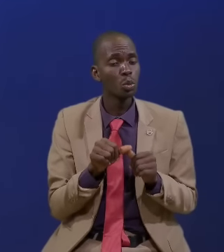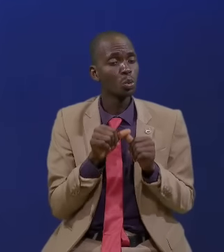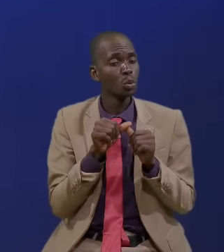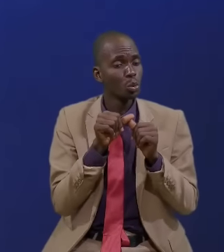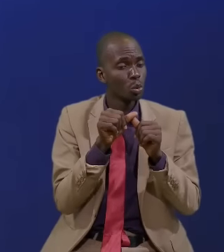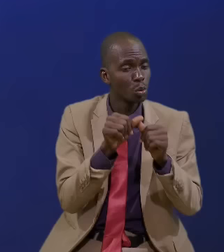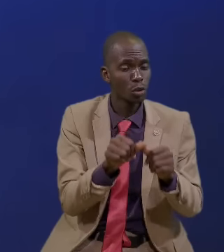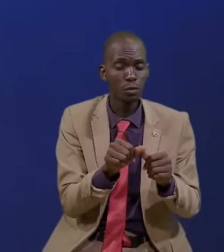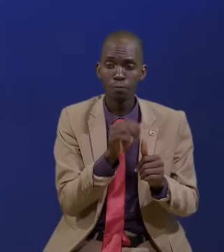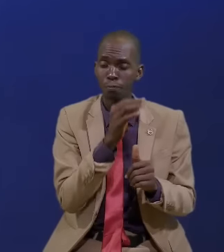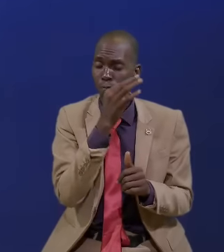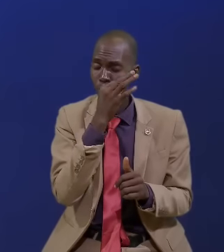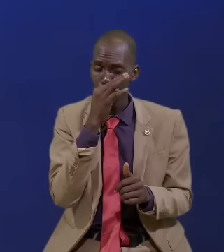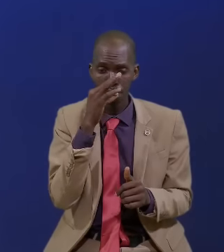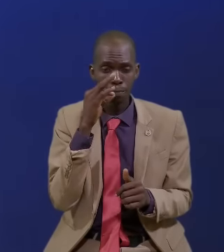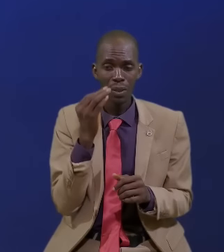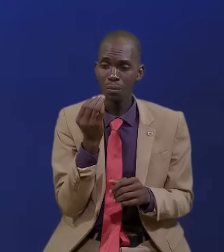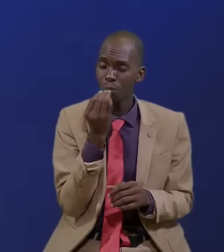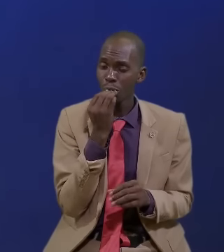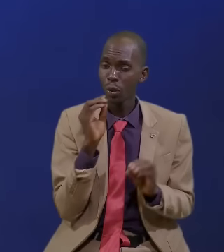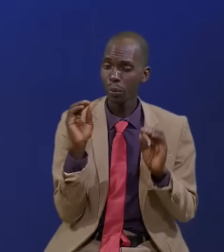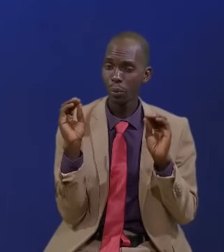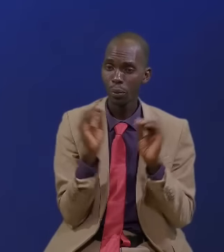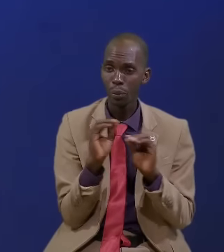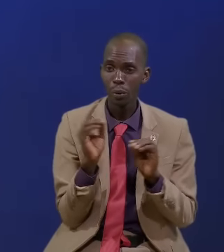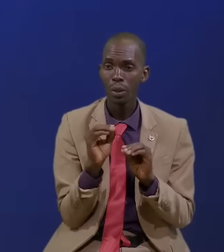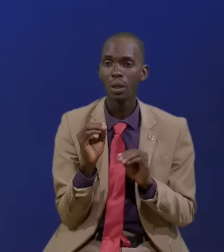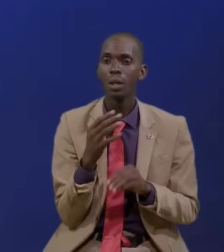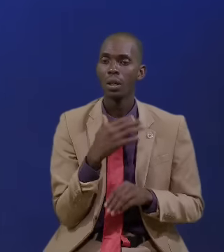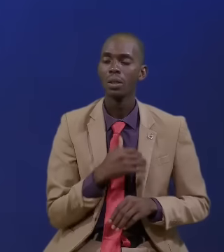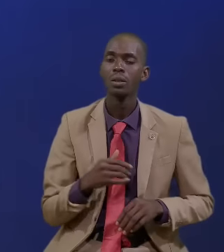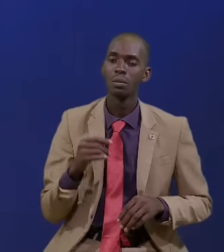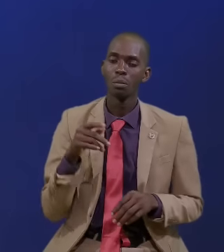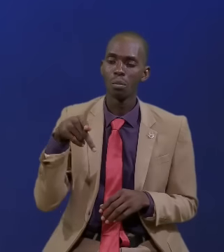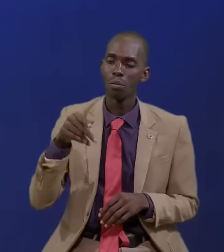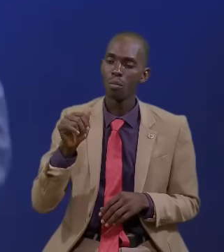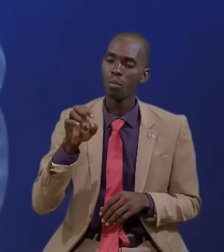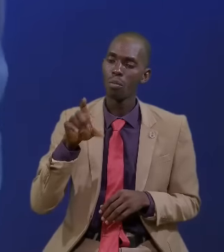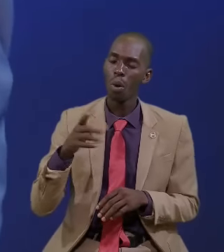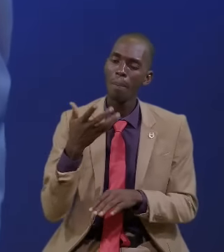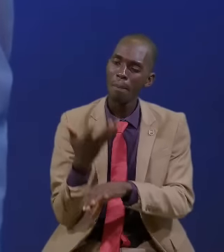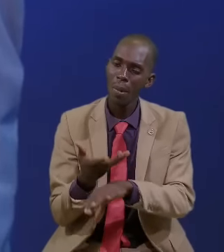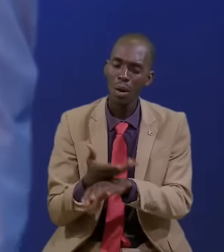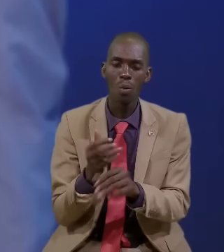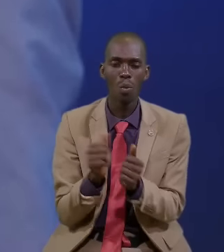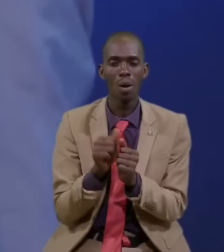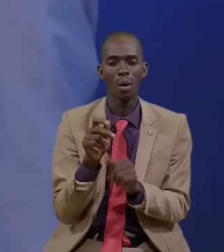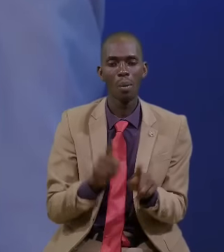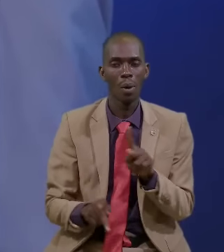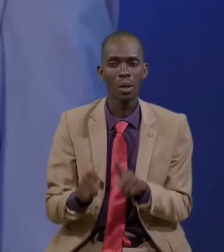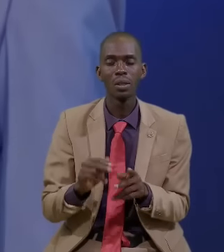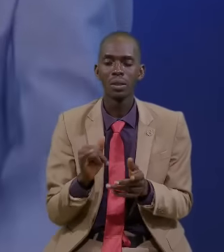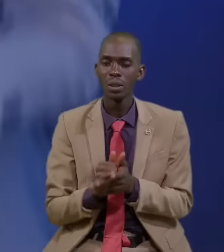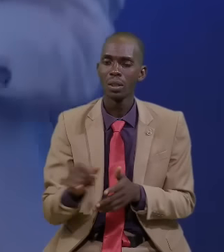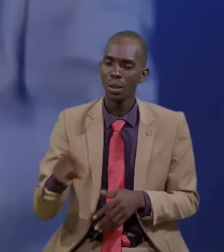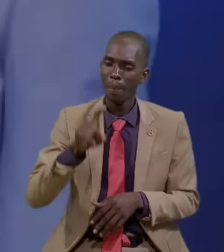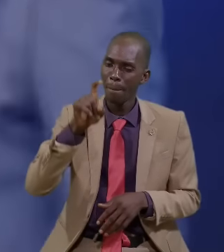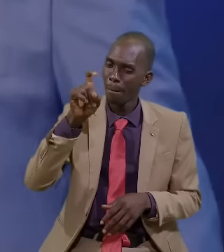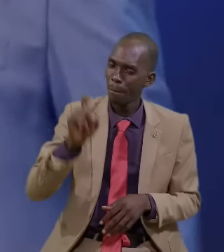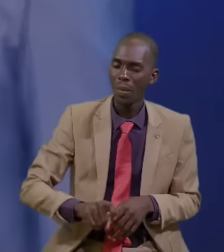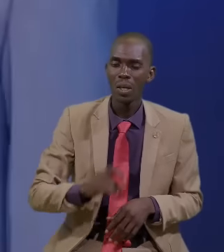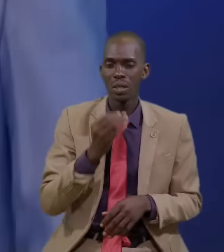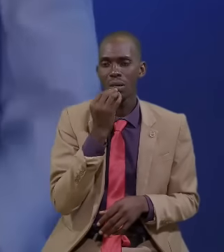you have taken nothing. And he was beseeching them, pleading with them, that they must eat. Why?